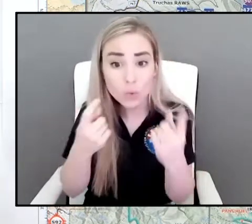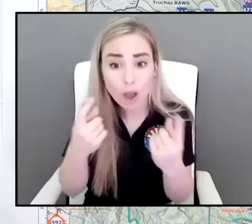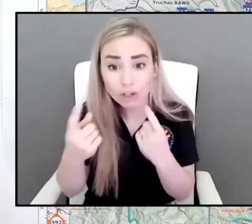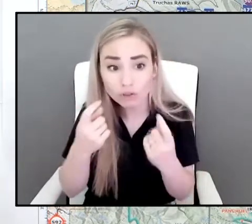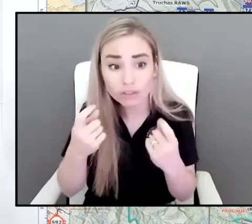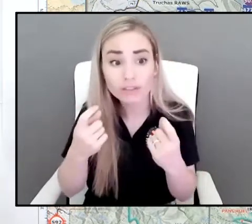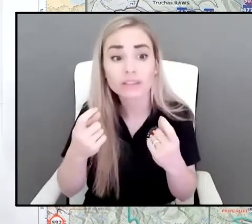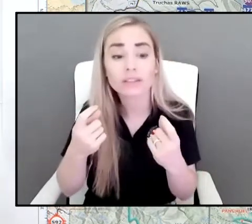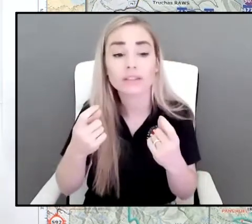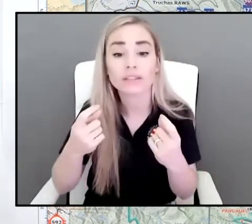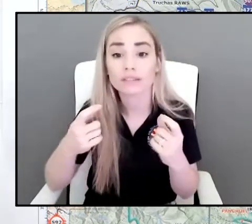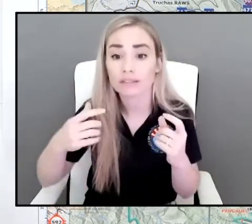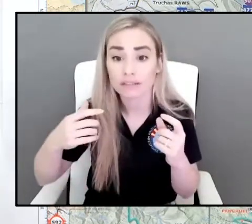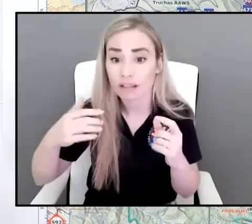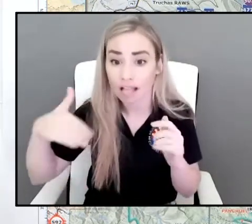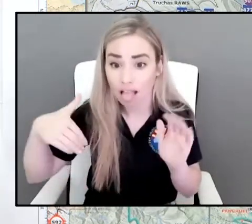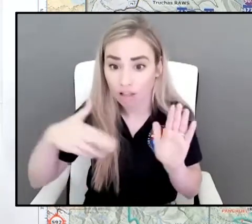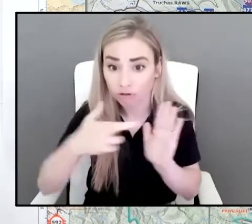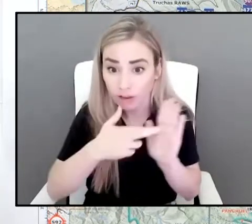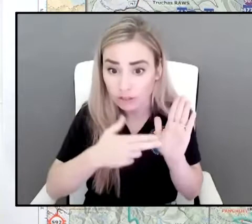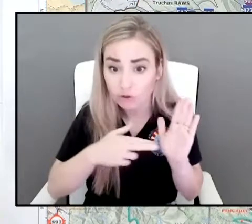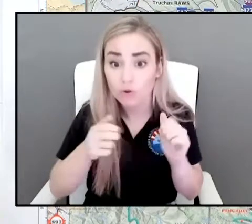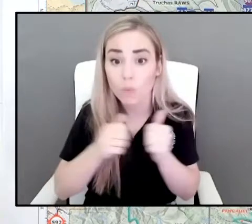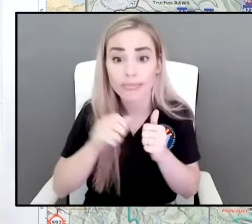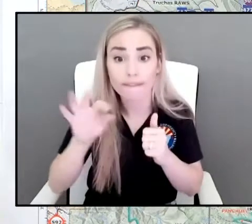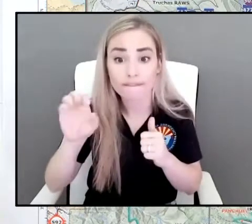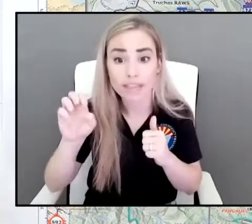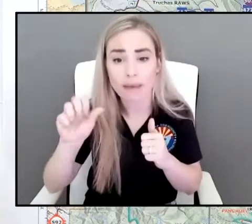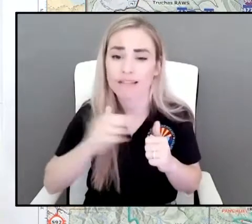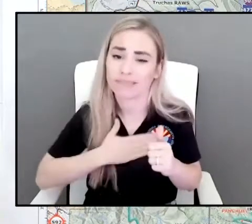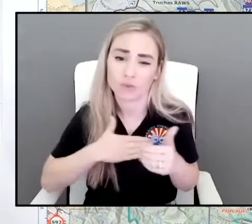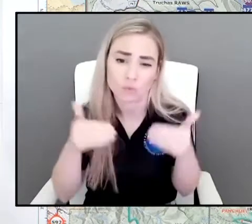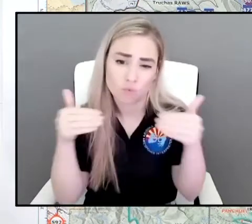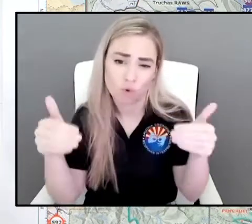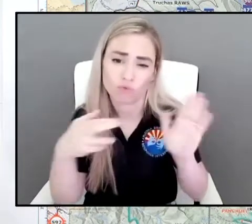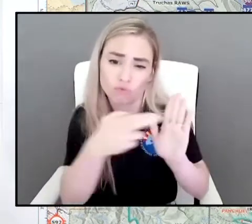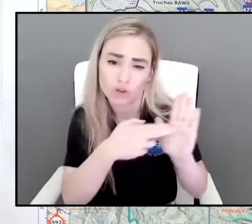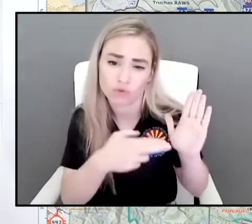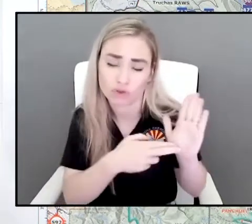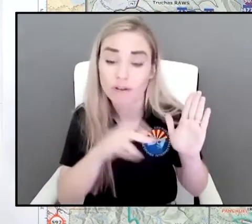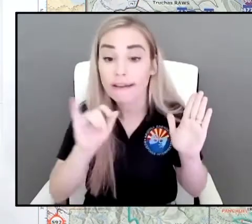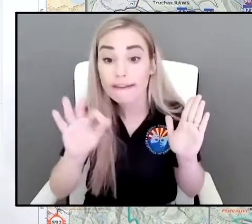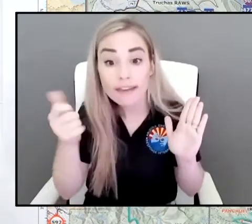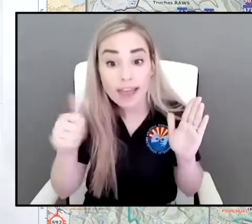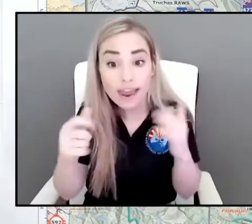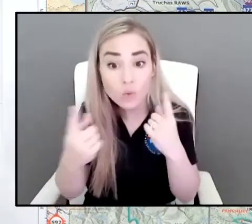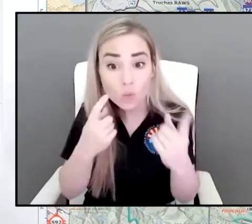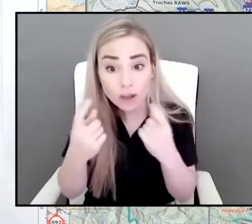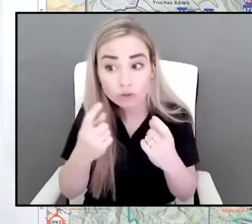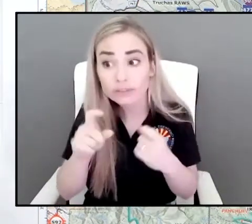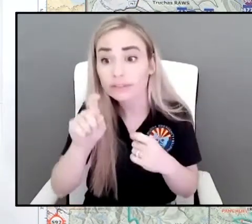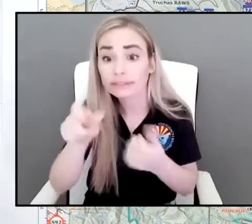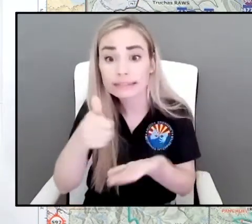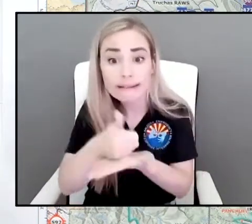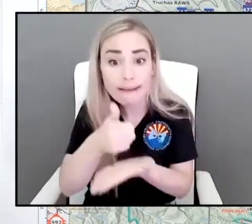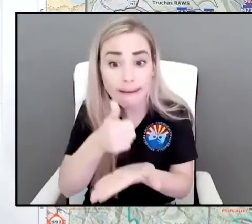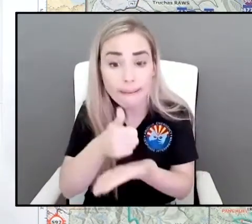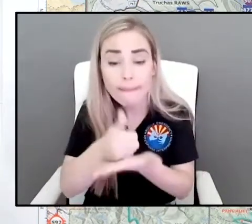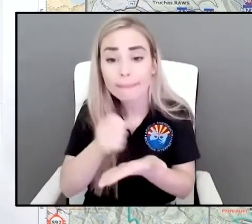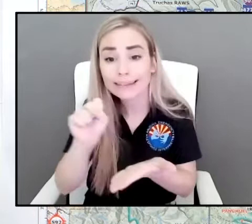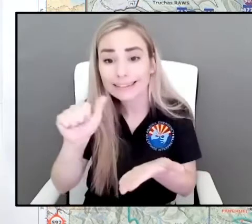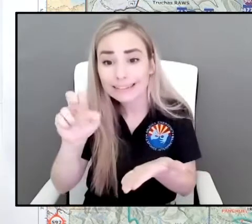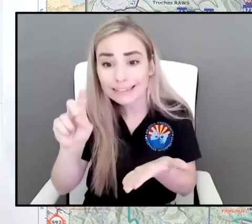FEMA, please do so as soon as possible. And if you have any questions or need some assistance with sandbag